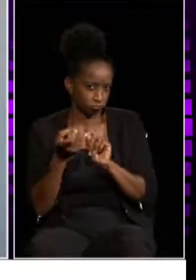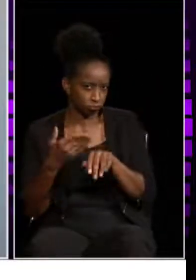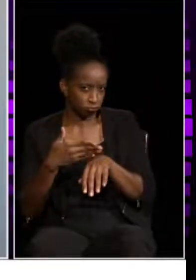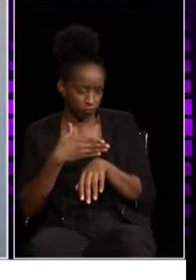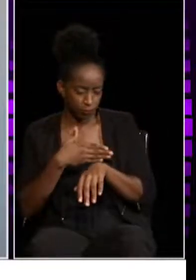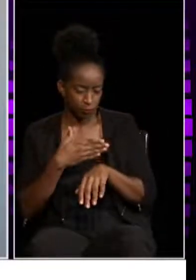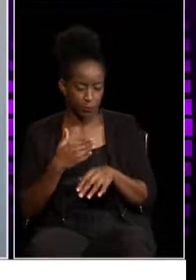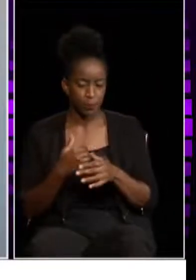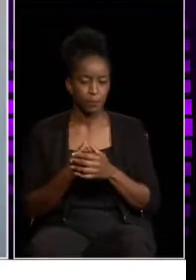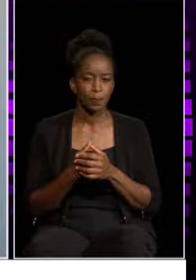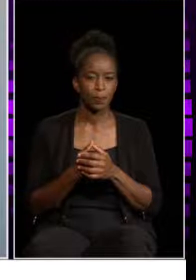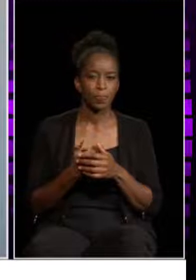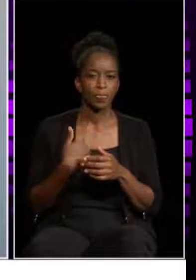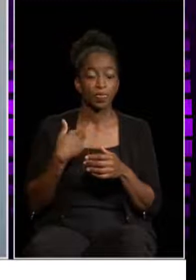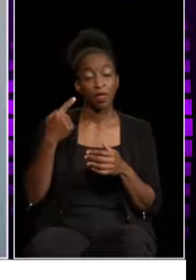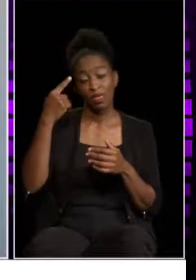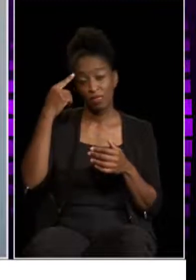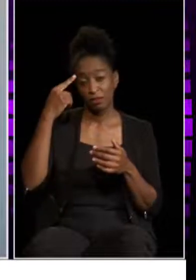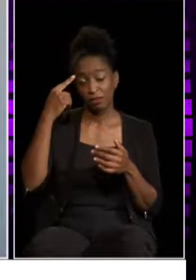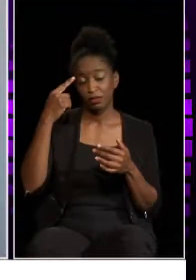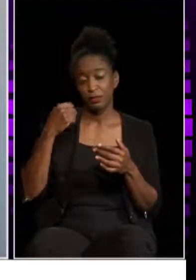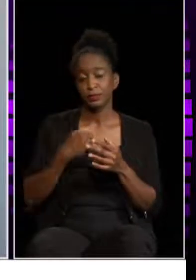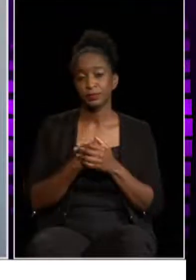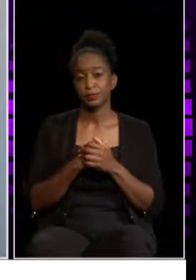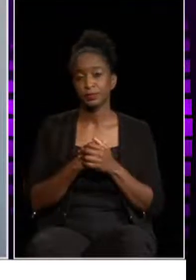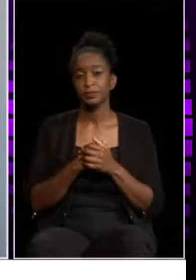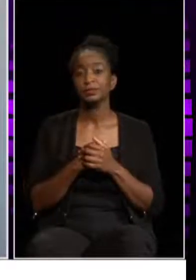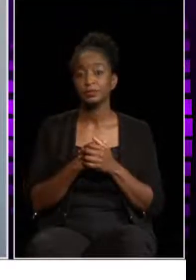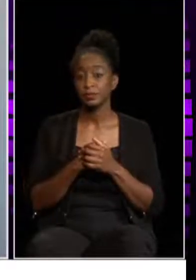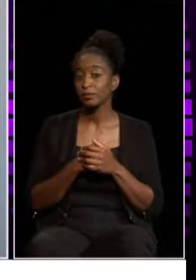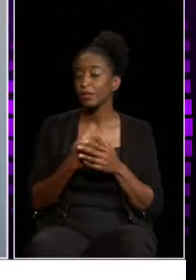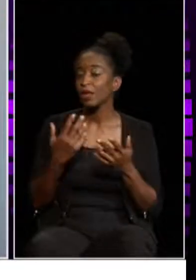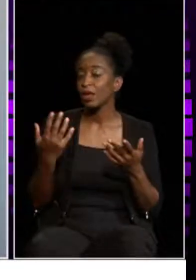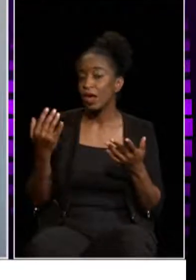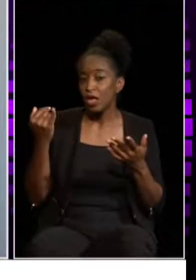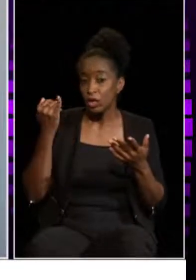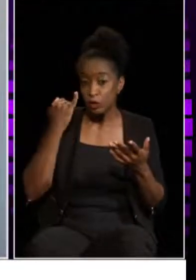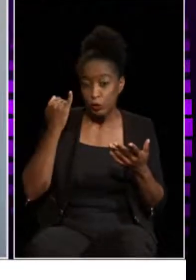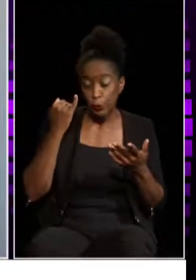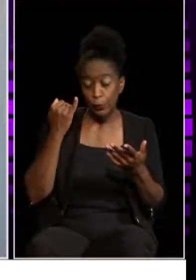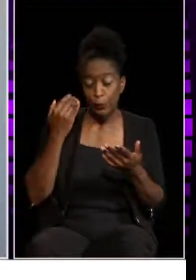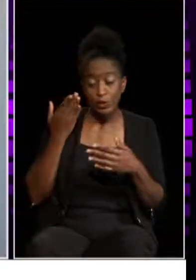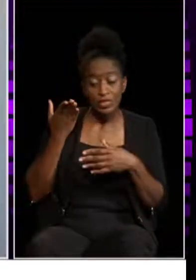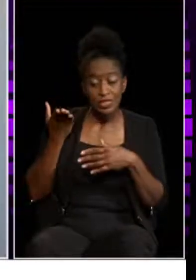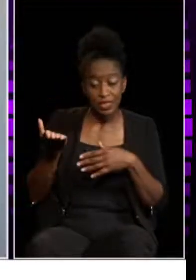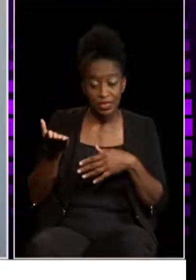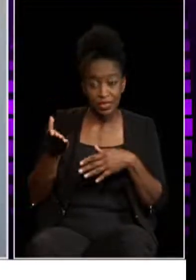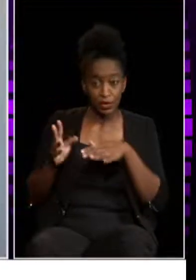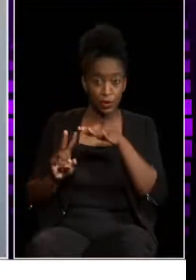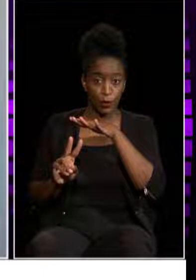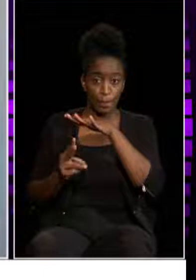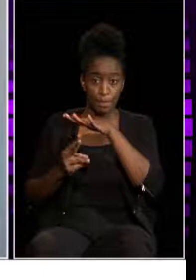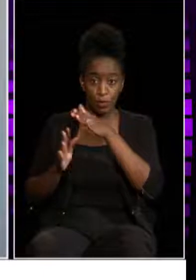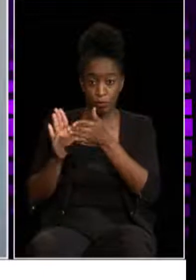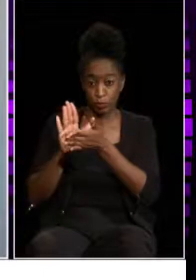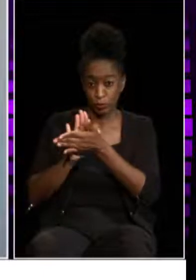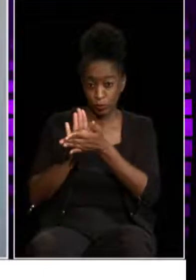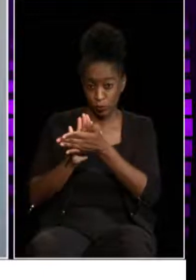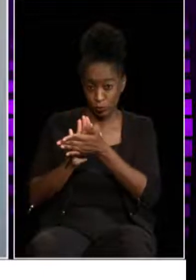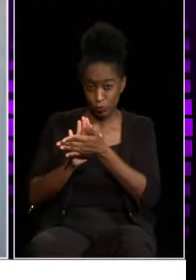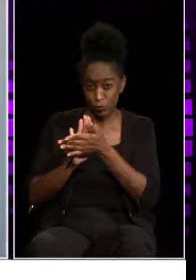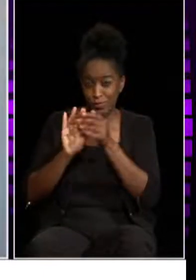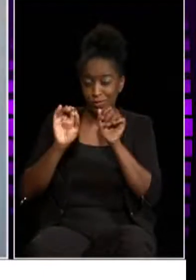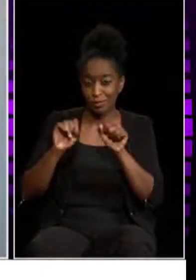can grab a lot of the issues at the primary level and get a harness on those issues at the